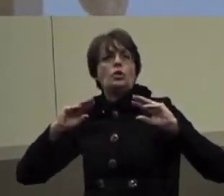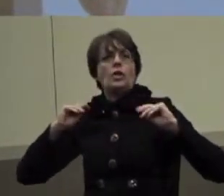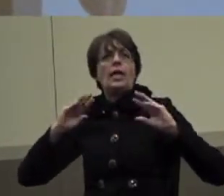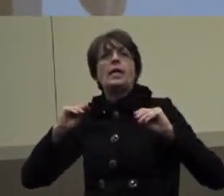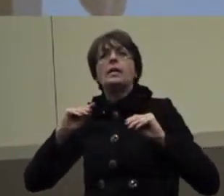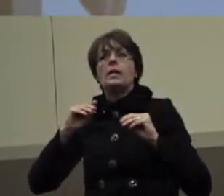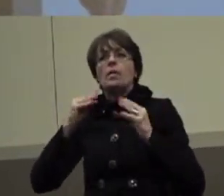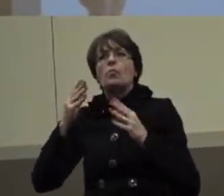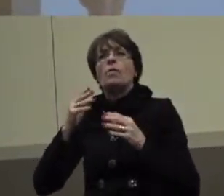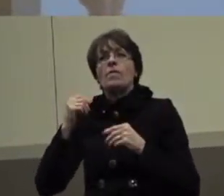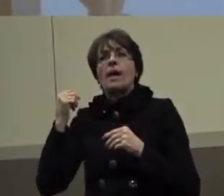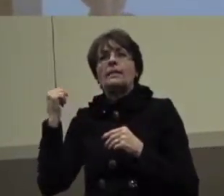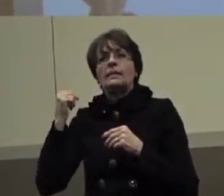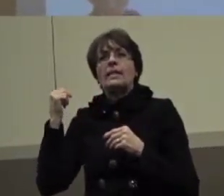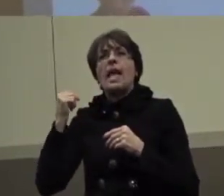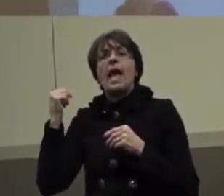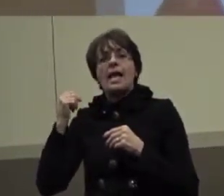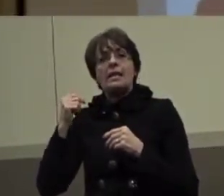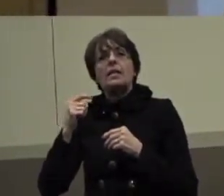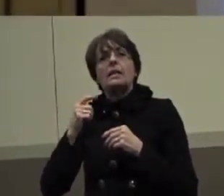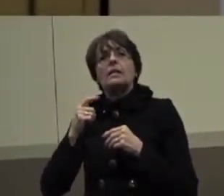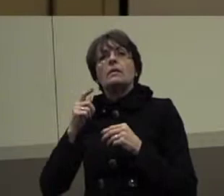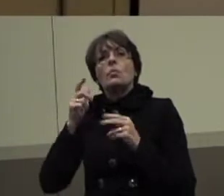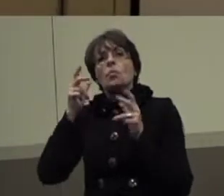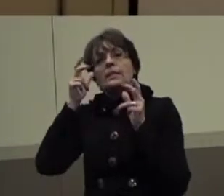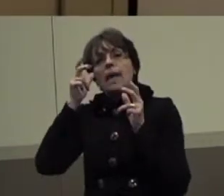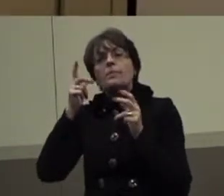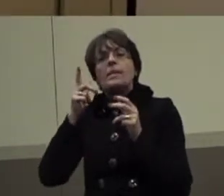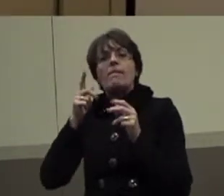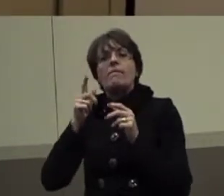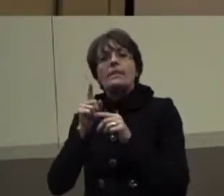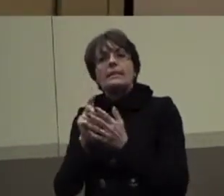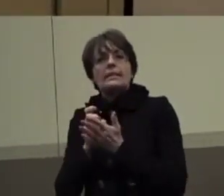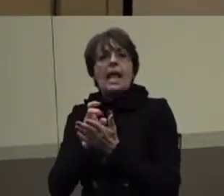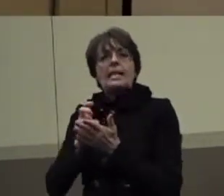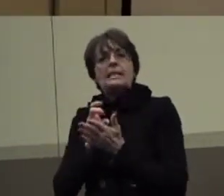that proprioceptive input, that side-to-side movement.